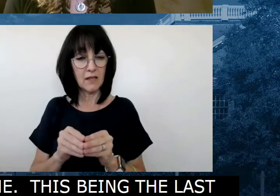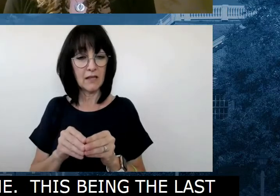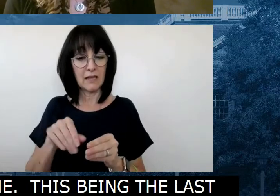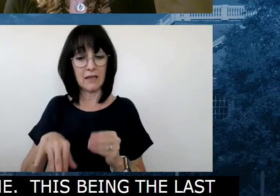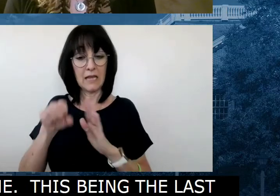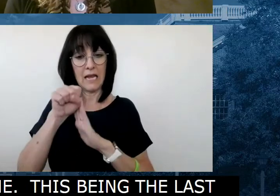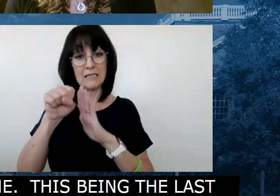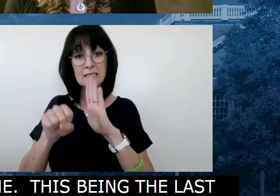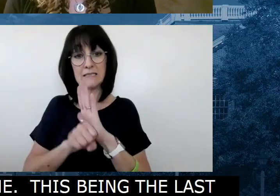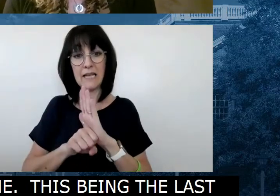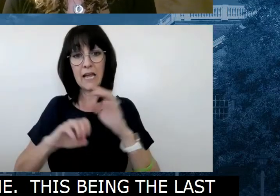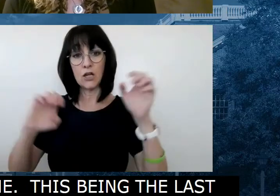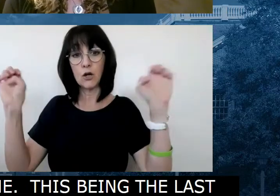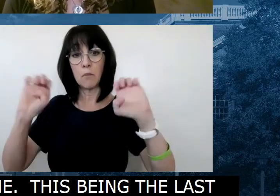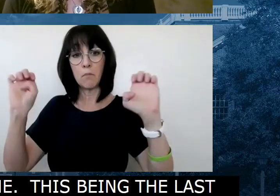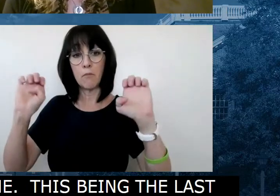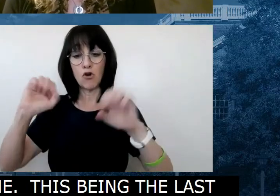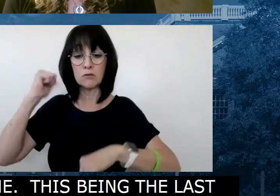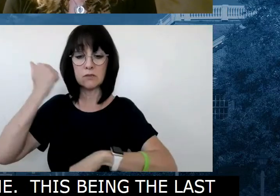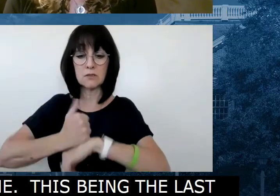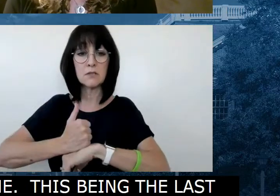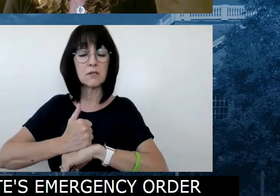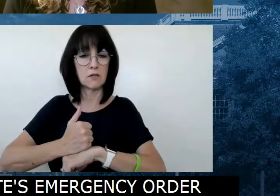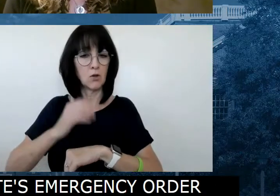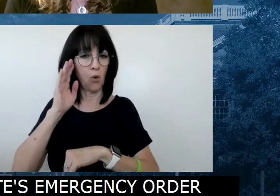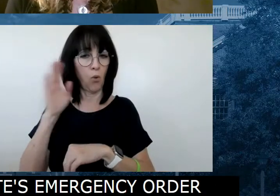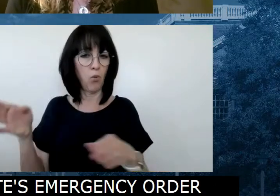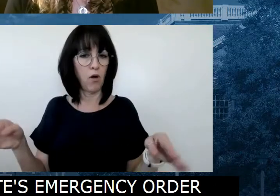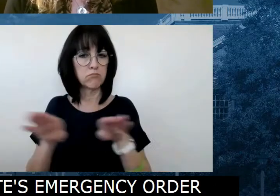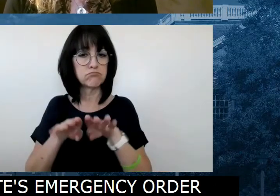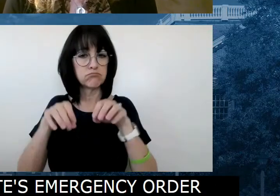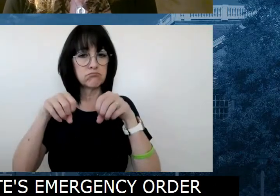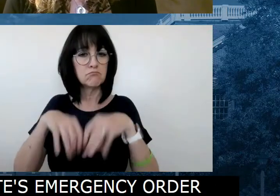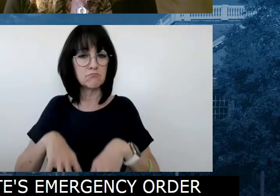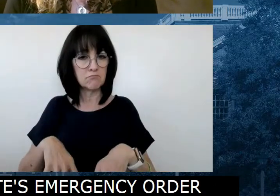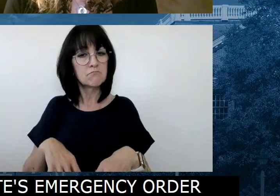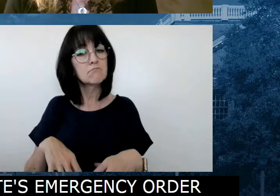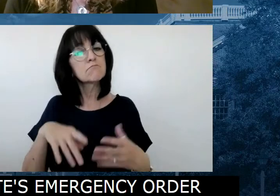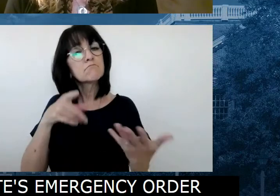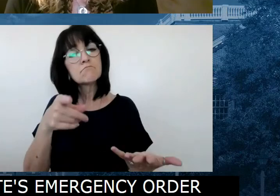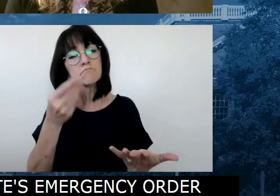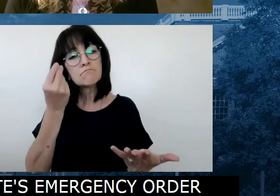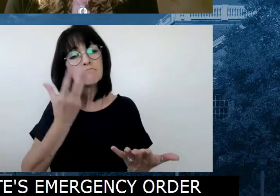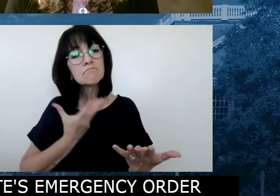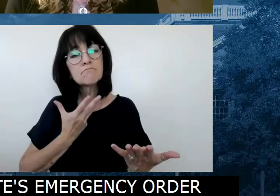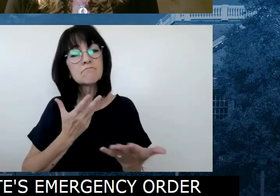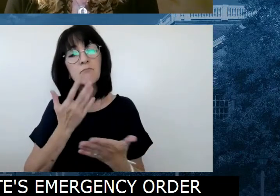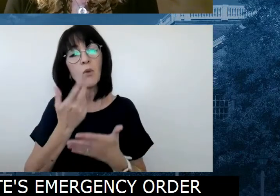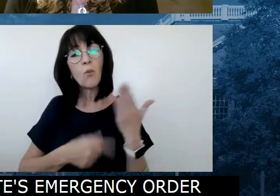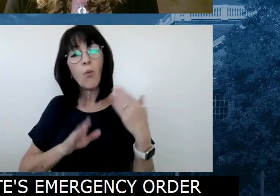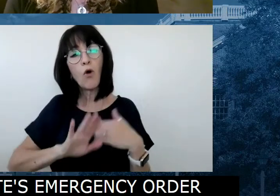coming to an end, I was hoping you all might offer your assessment of the state's response to COVID-19. Hindsight